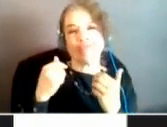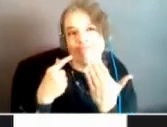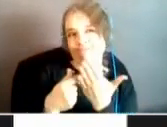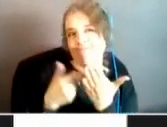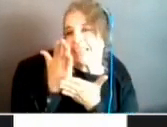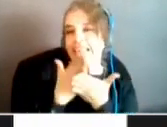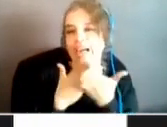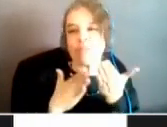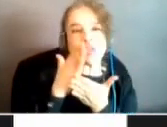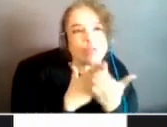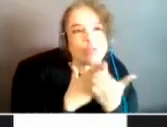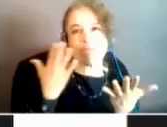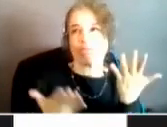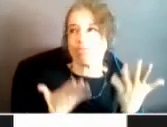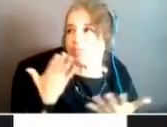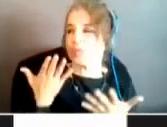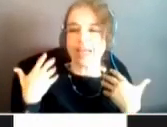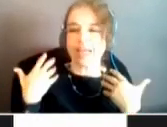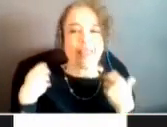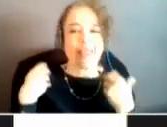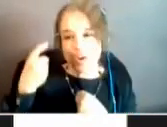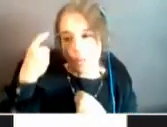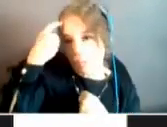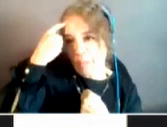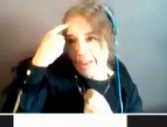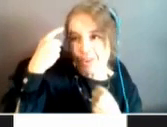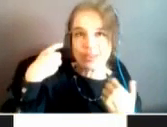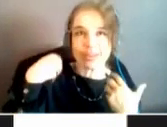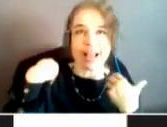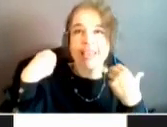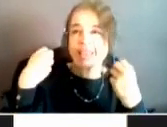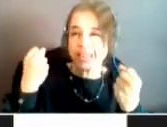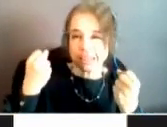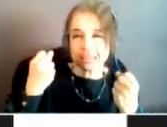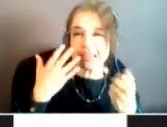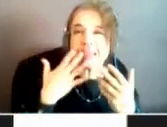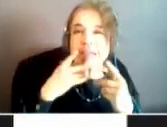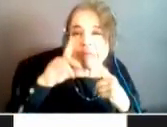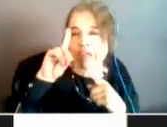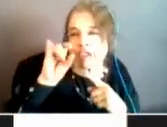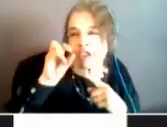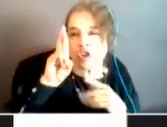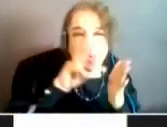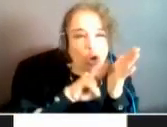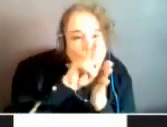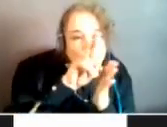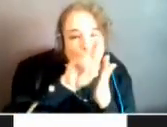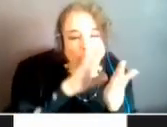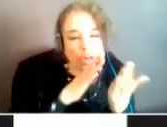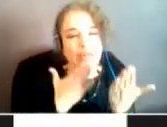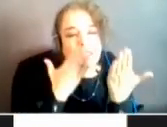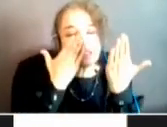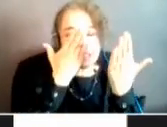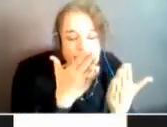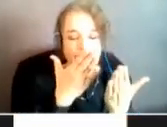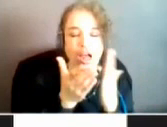some, you know, health or mental health adversities. Research suggests that adaptive